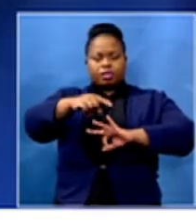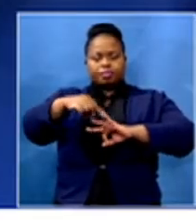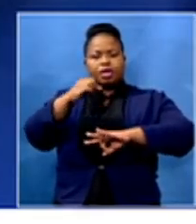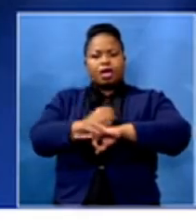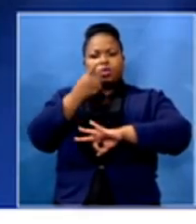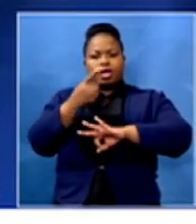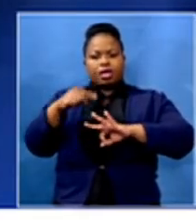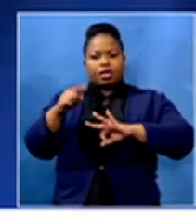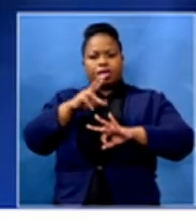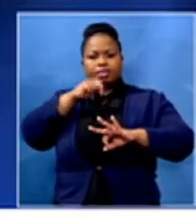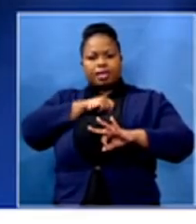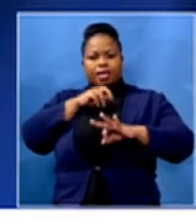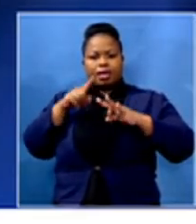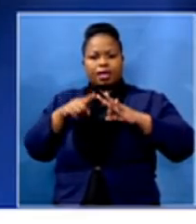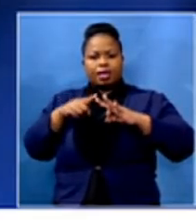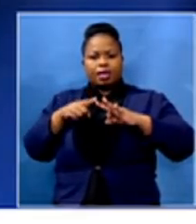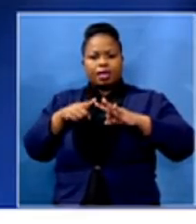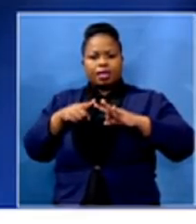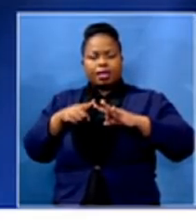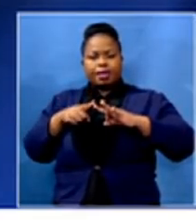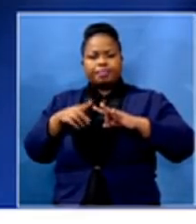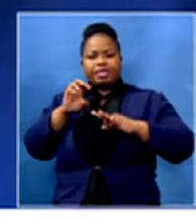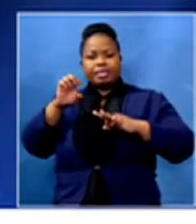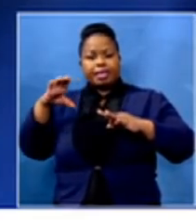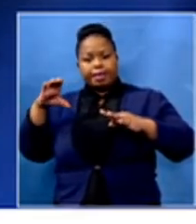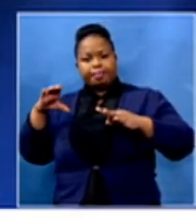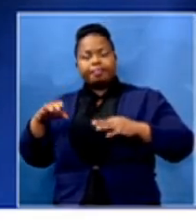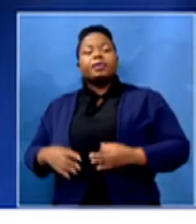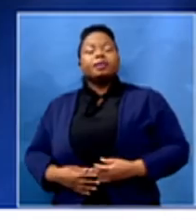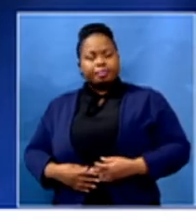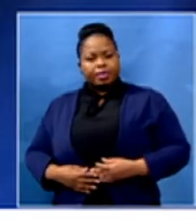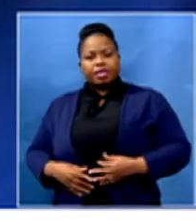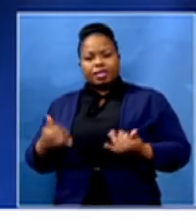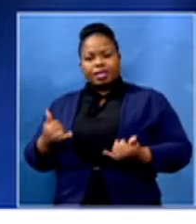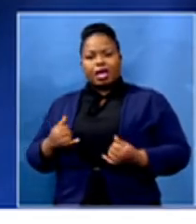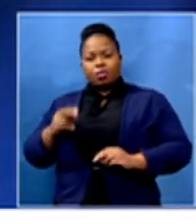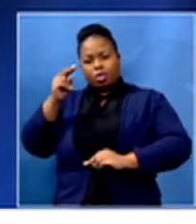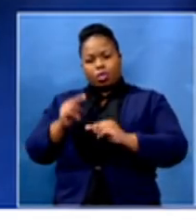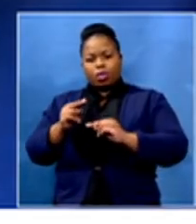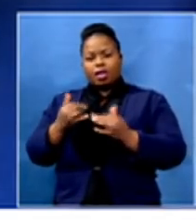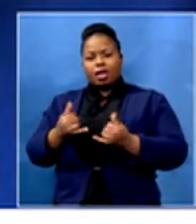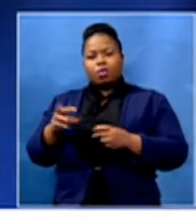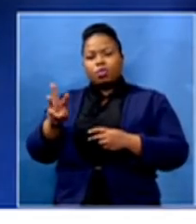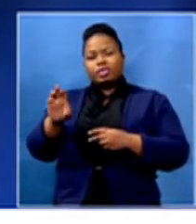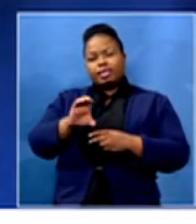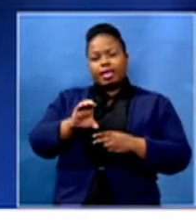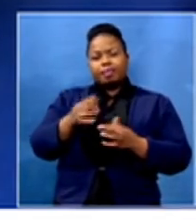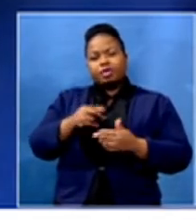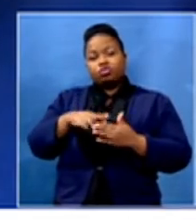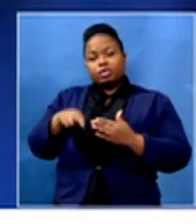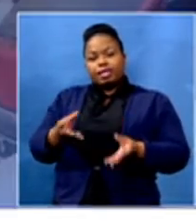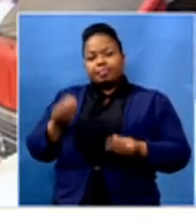Gauteng, KwaZulu-Natal, and Eastern Cape. We had reduced most of the Western Cape backlog, so